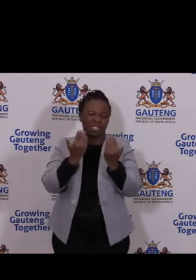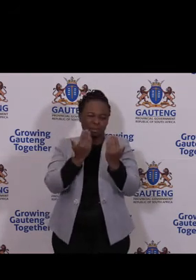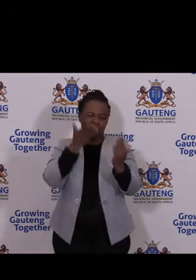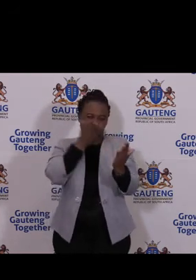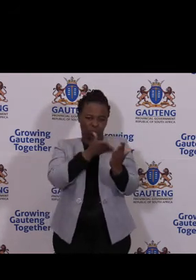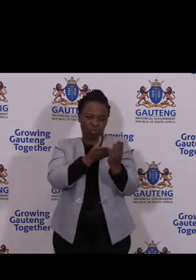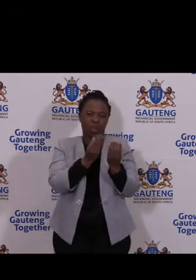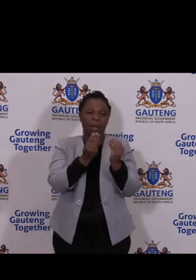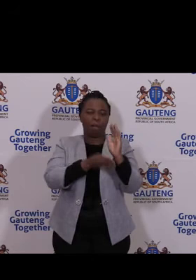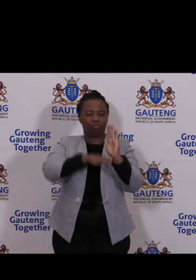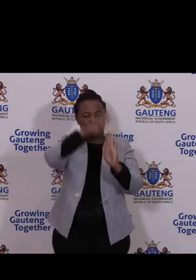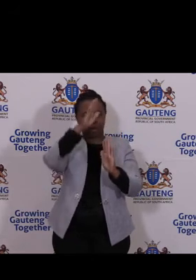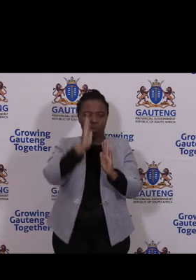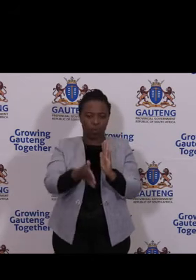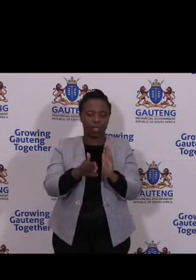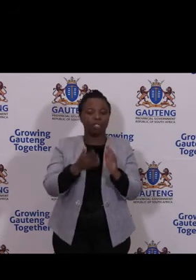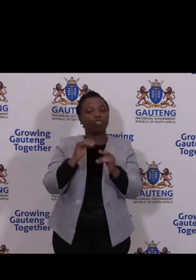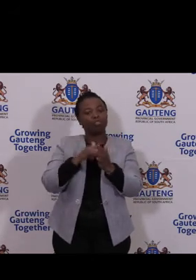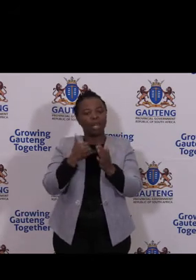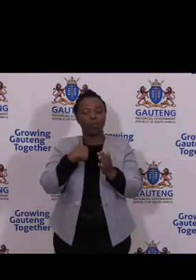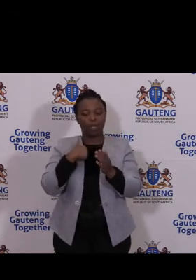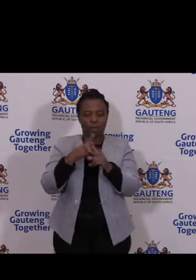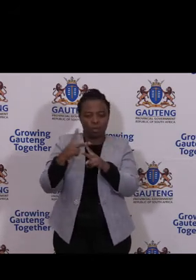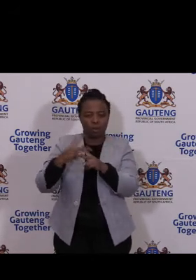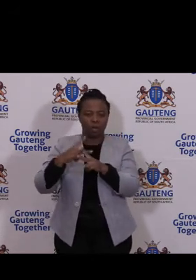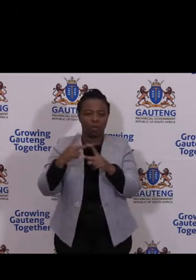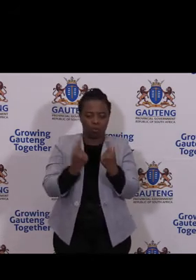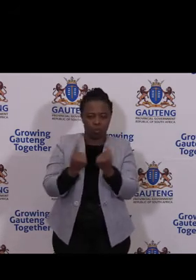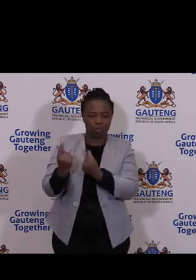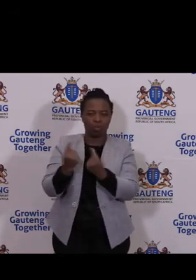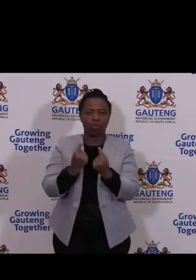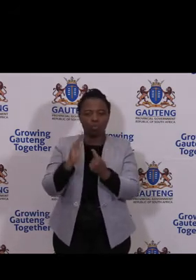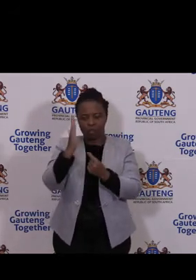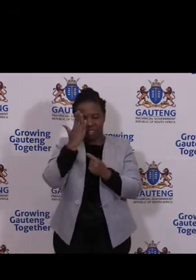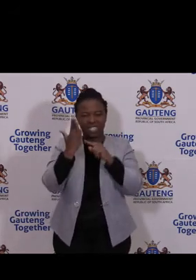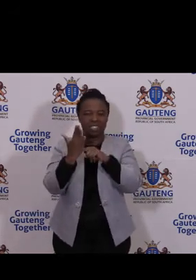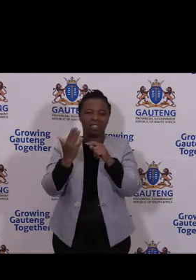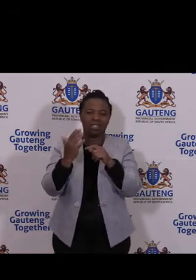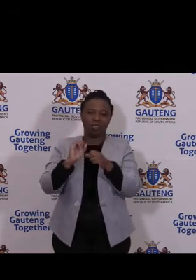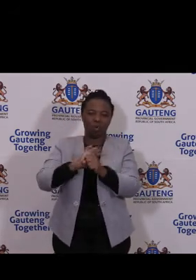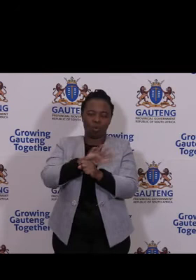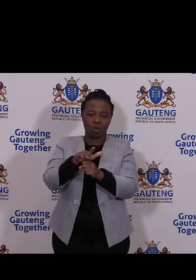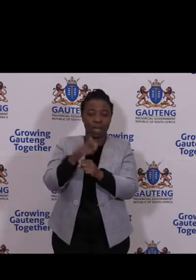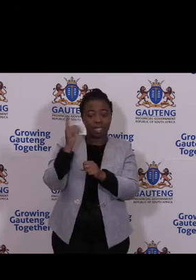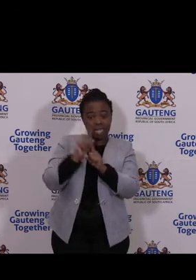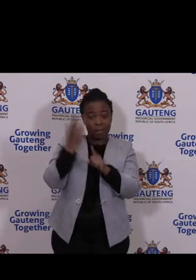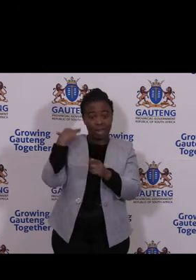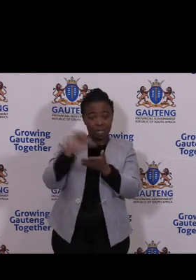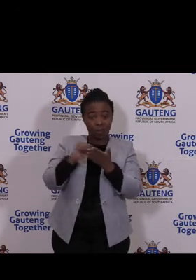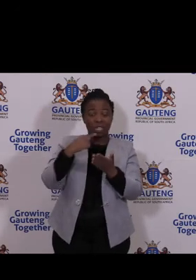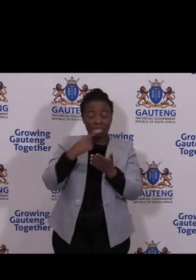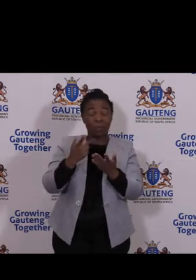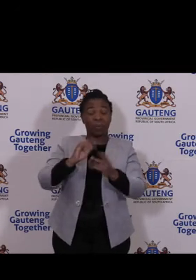preparing for us to be able to deal with the storm. So as we said last week, that the storm is here, and now we have